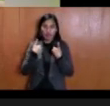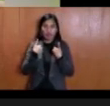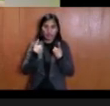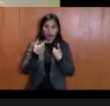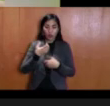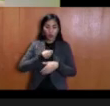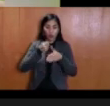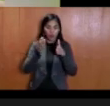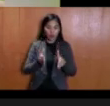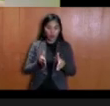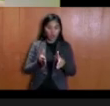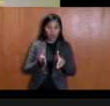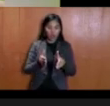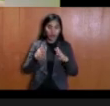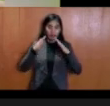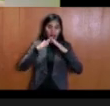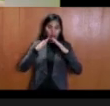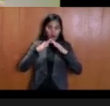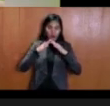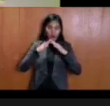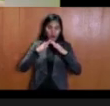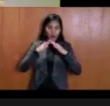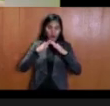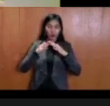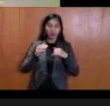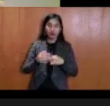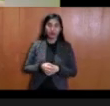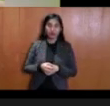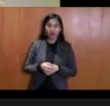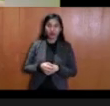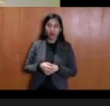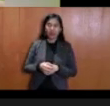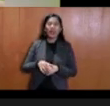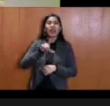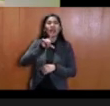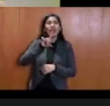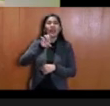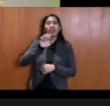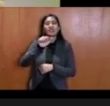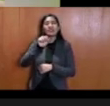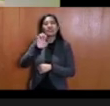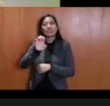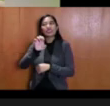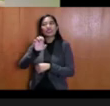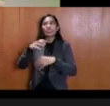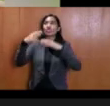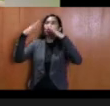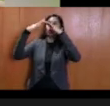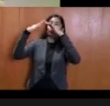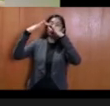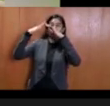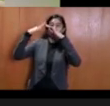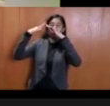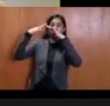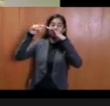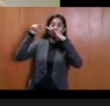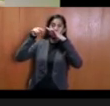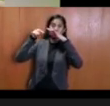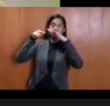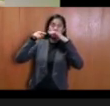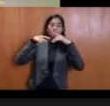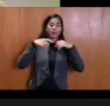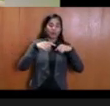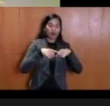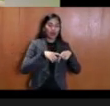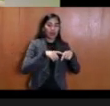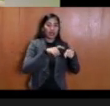of the property leases the rooftop. The third party operates and generates the electricity, but